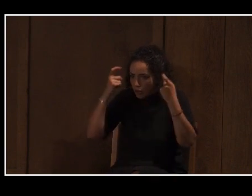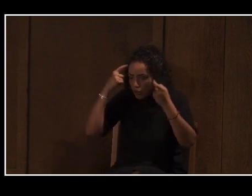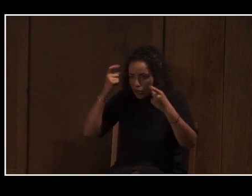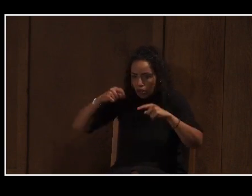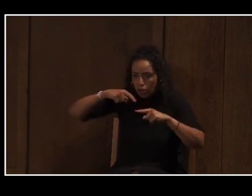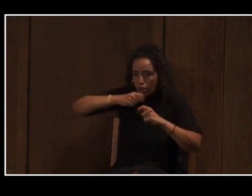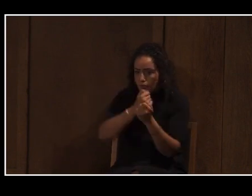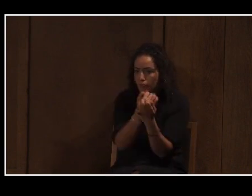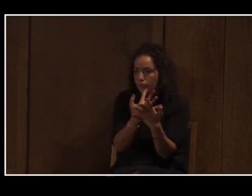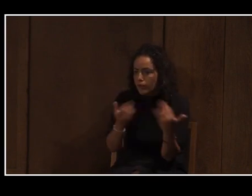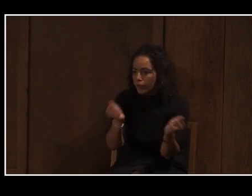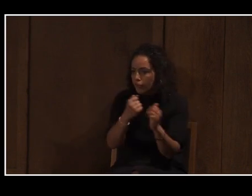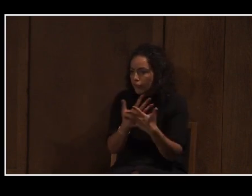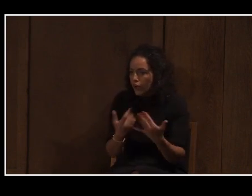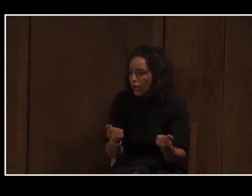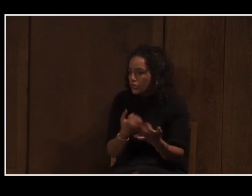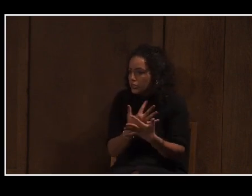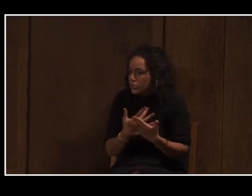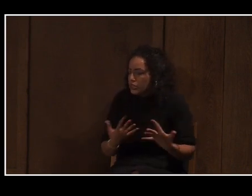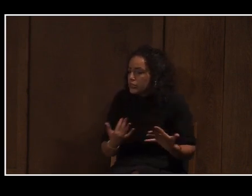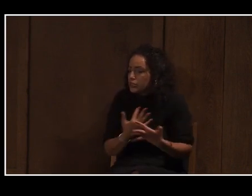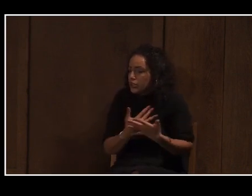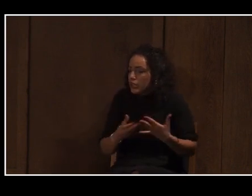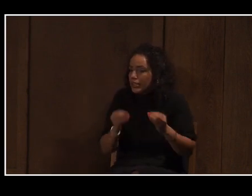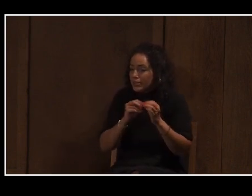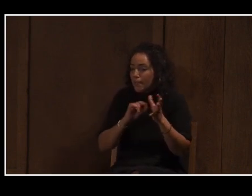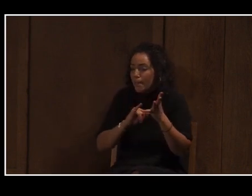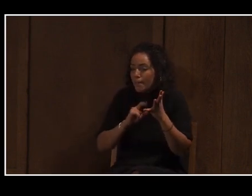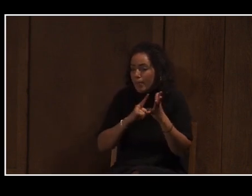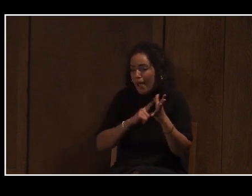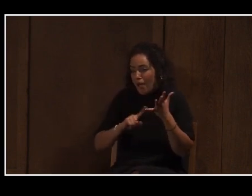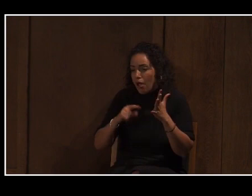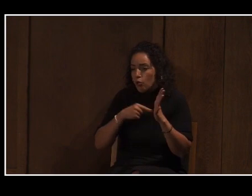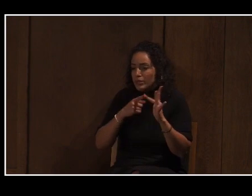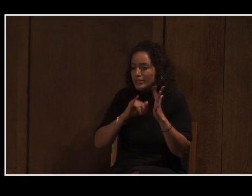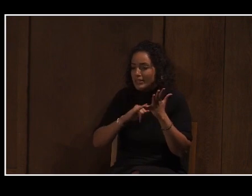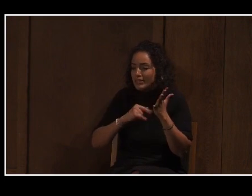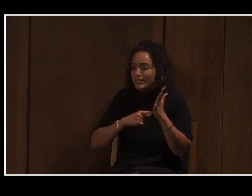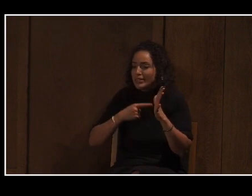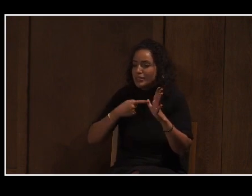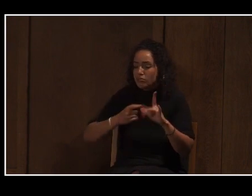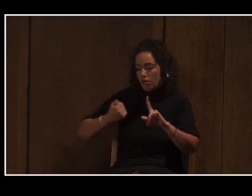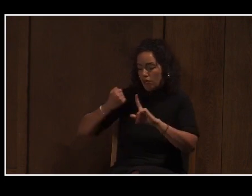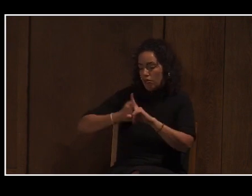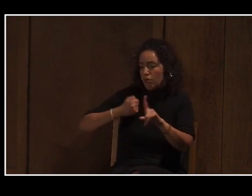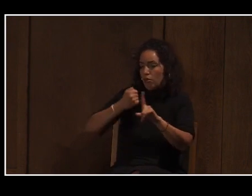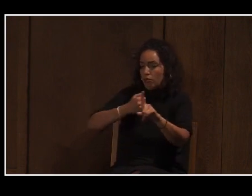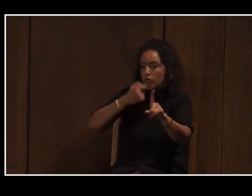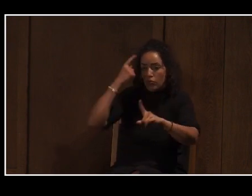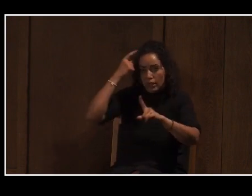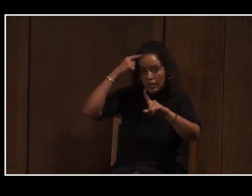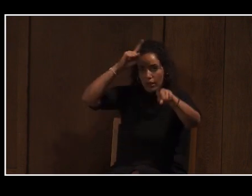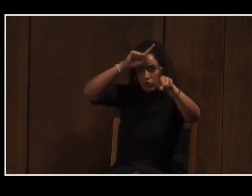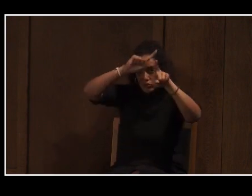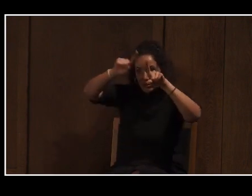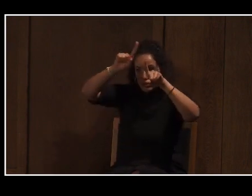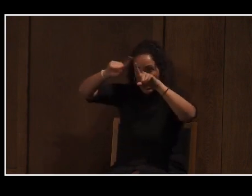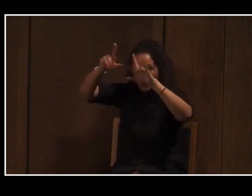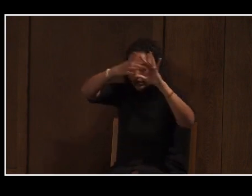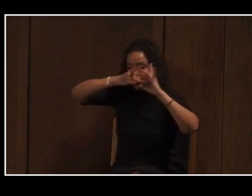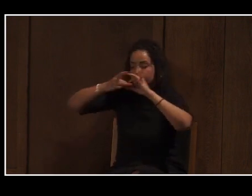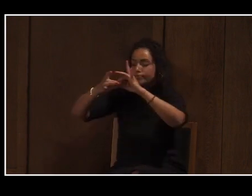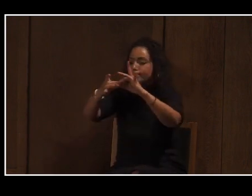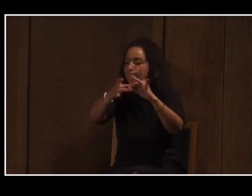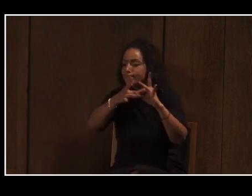Arturo Escobar and the Zapatista movement words of unity through diversity, because many times the only thing that we have in common is